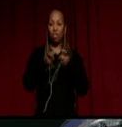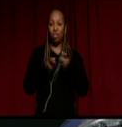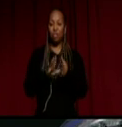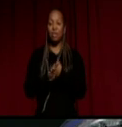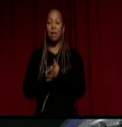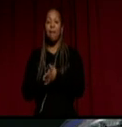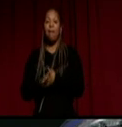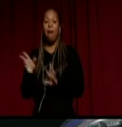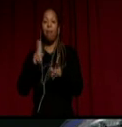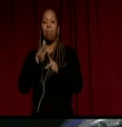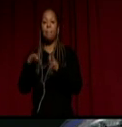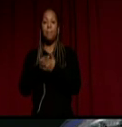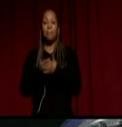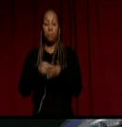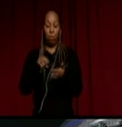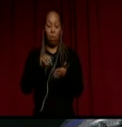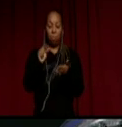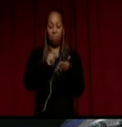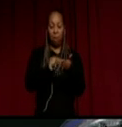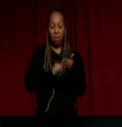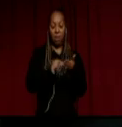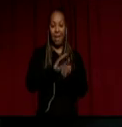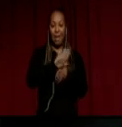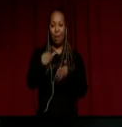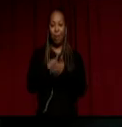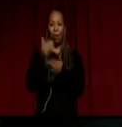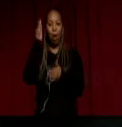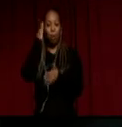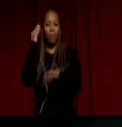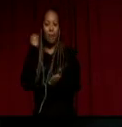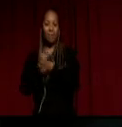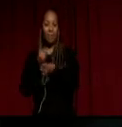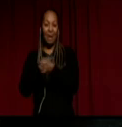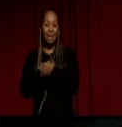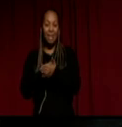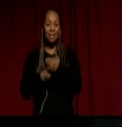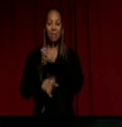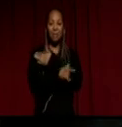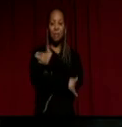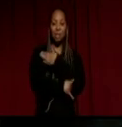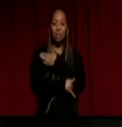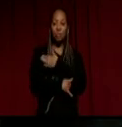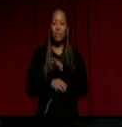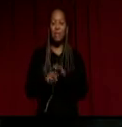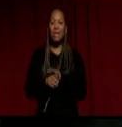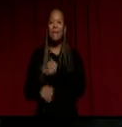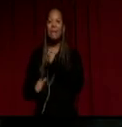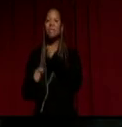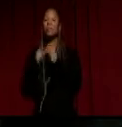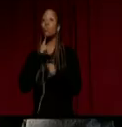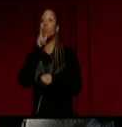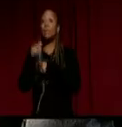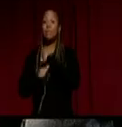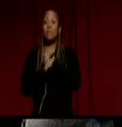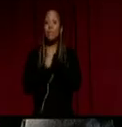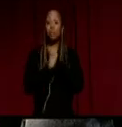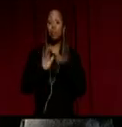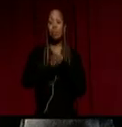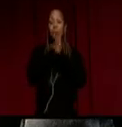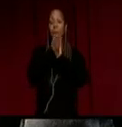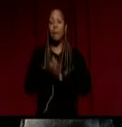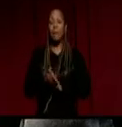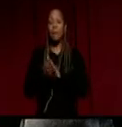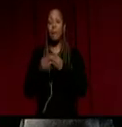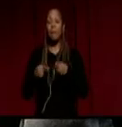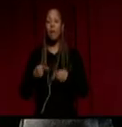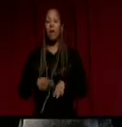the people who are doing the books and know all of the things about the finances of this country. It is extremely dangerous. You start becoming an